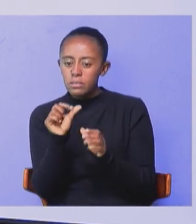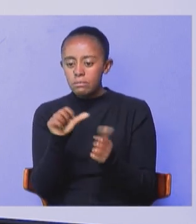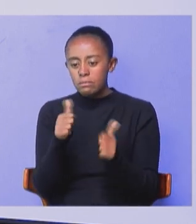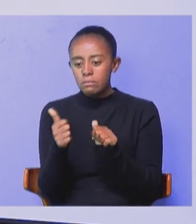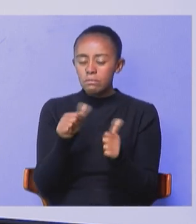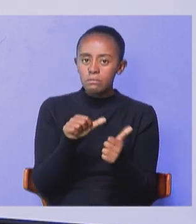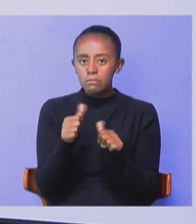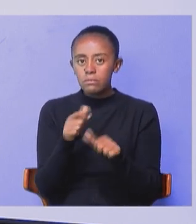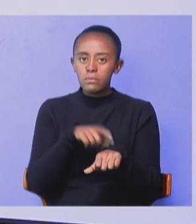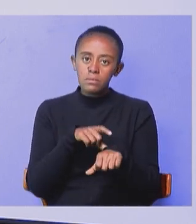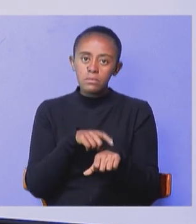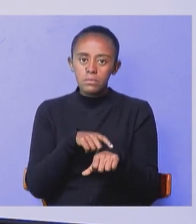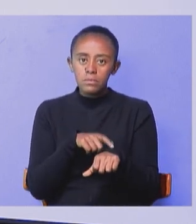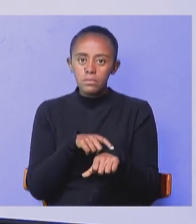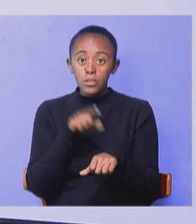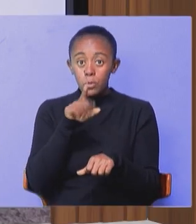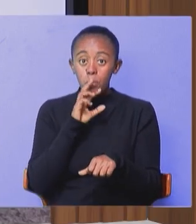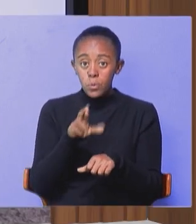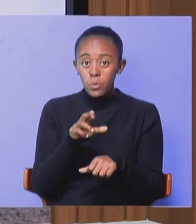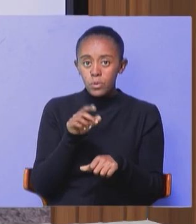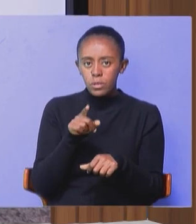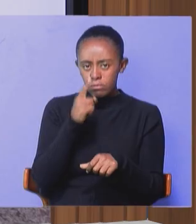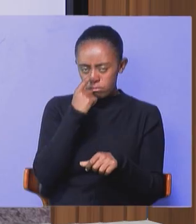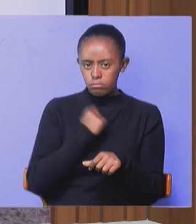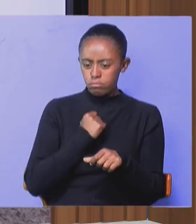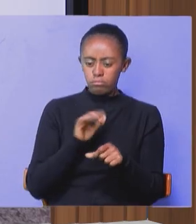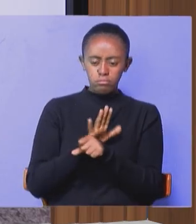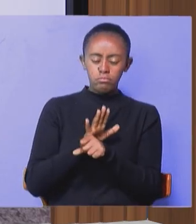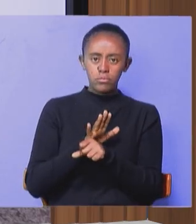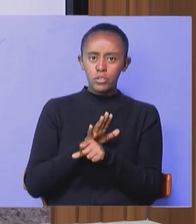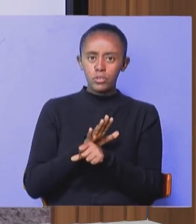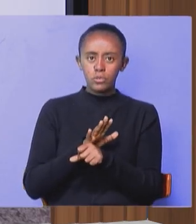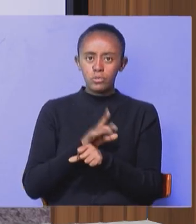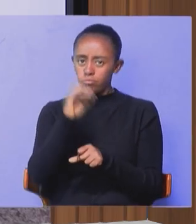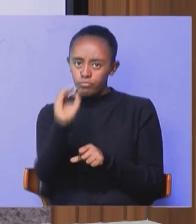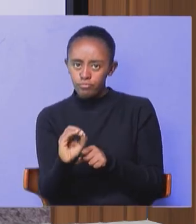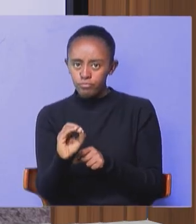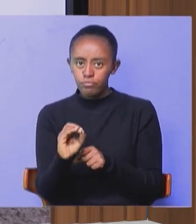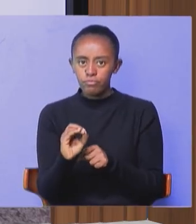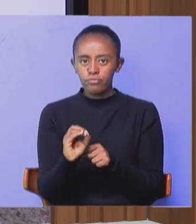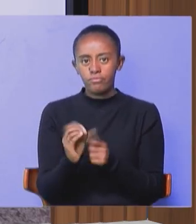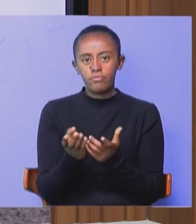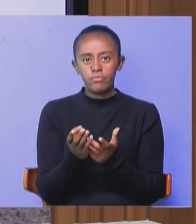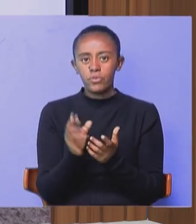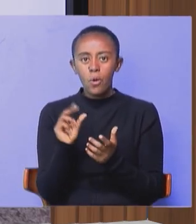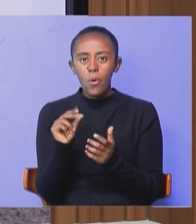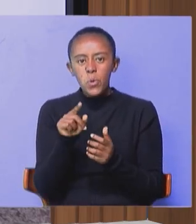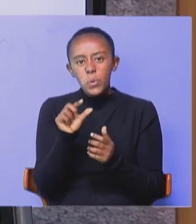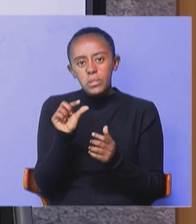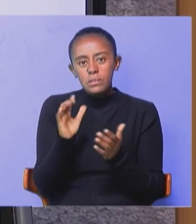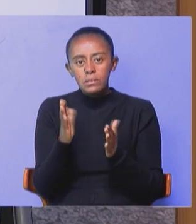of reluctance. You are saying you're not completely sure, but you have a little bit